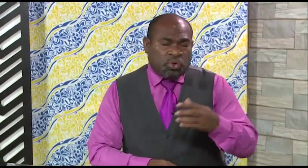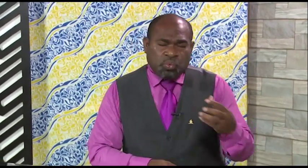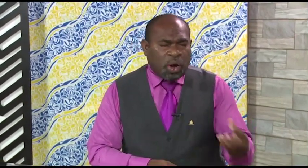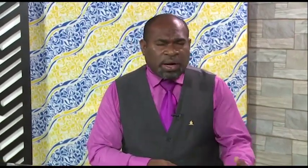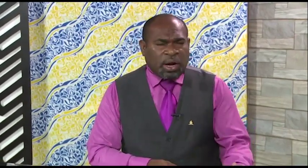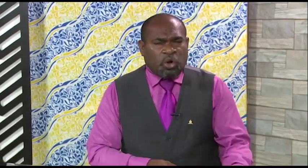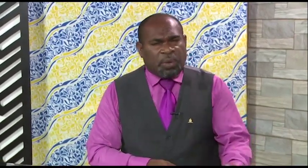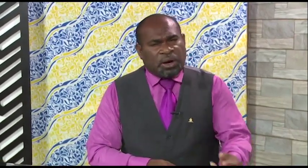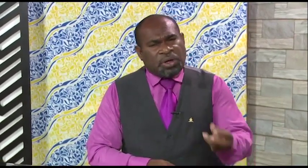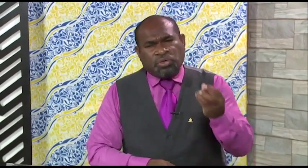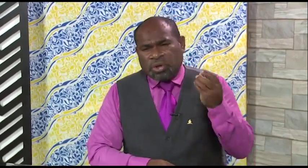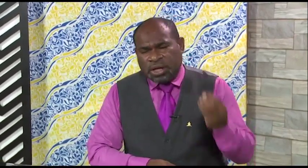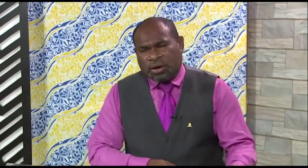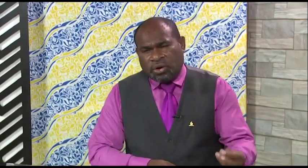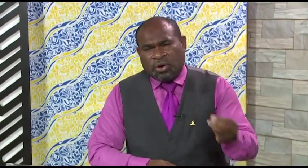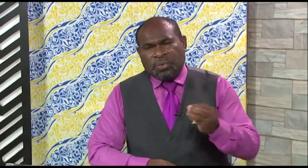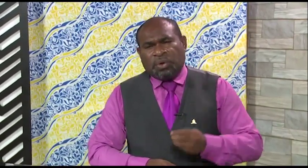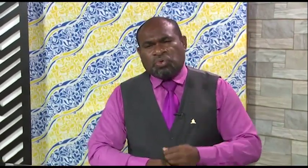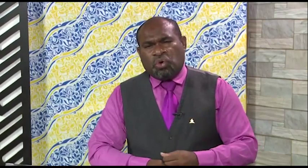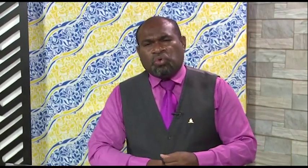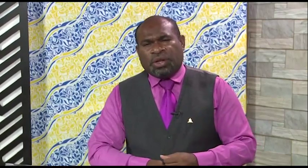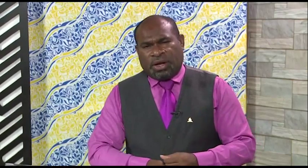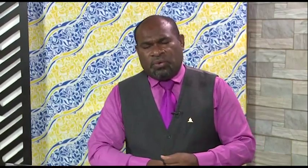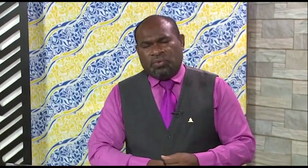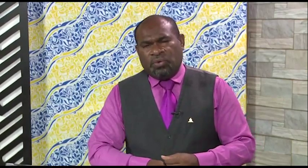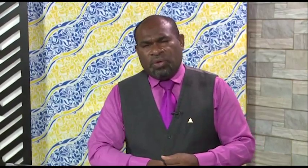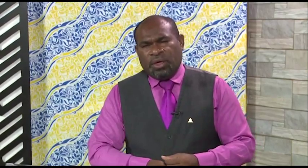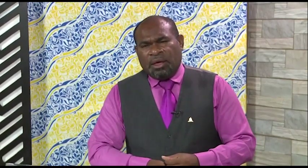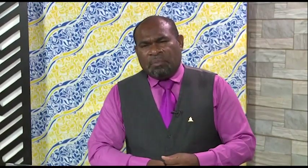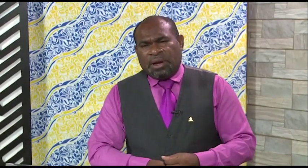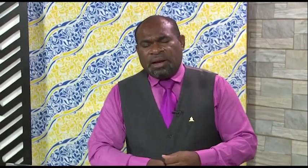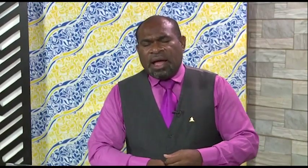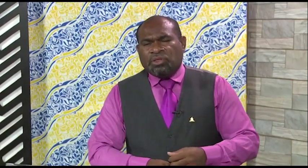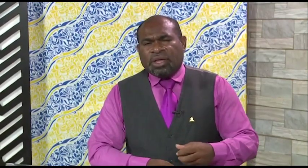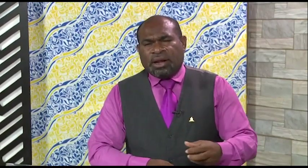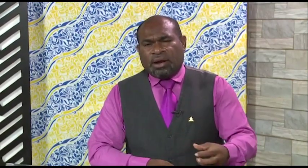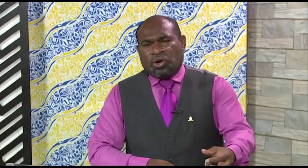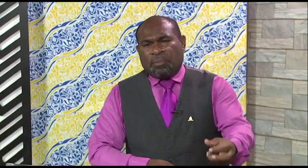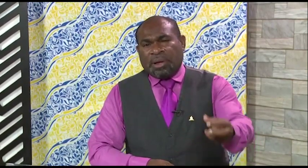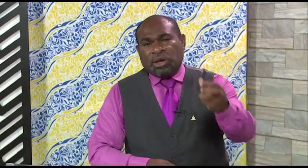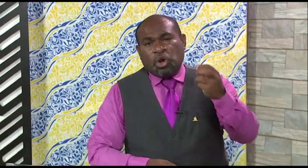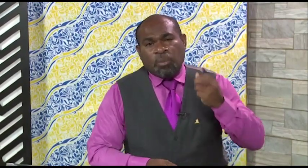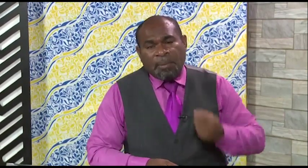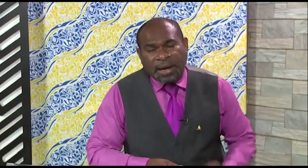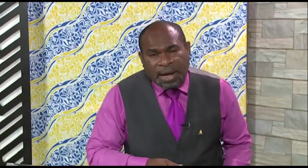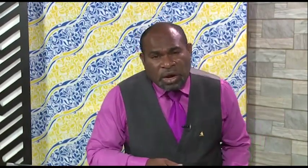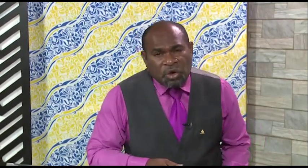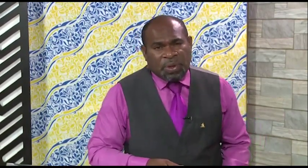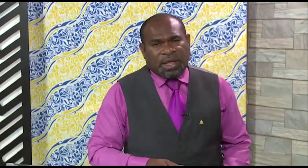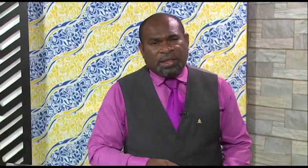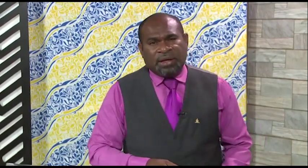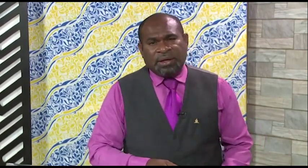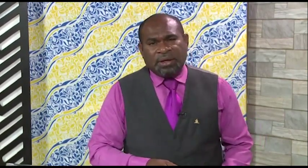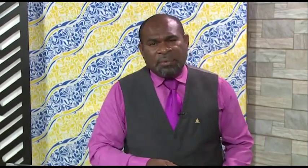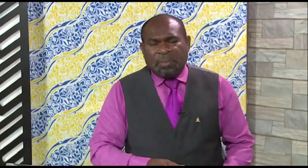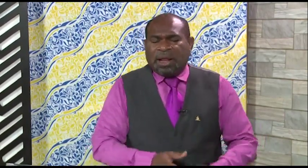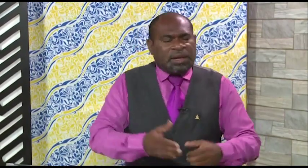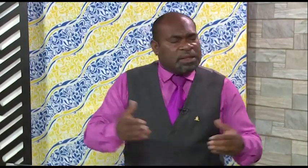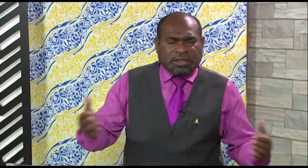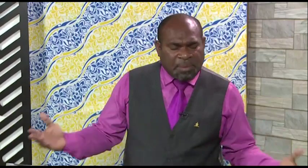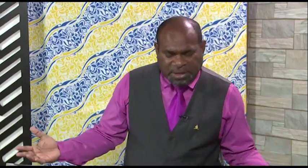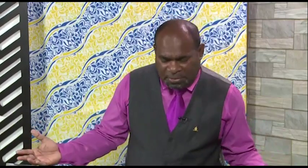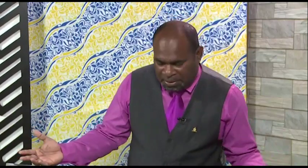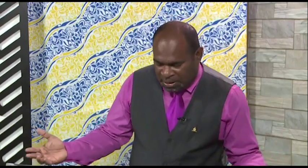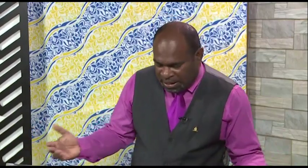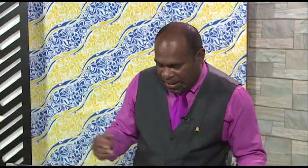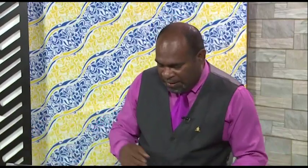da ka to bua na kalo me rani avoki na no no na vivo do dui na kalo me rani avoki na no no na mata lo mo mai na kalo weekend bala te